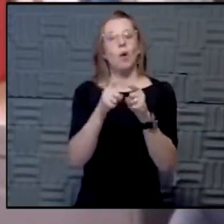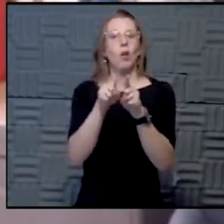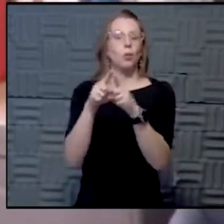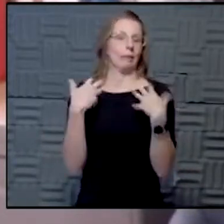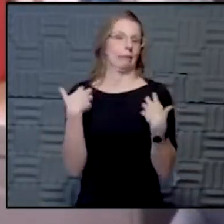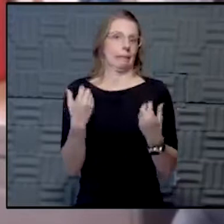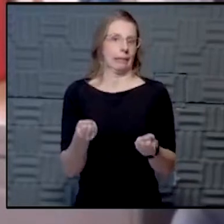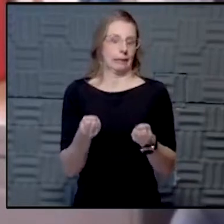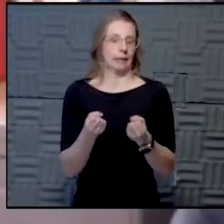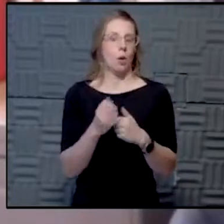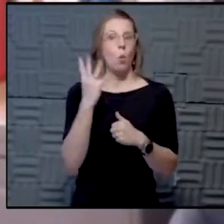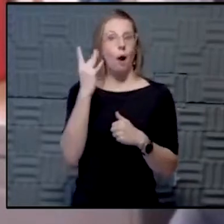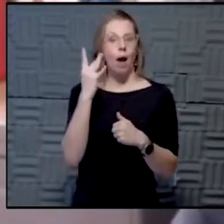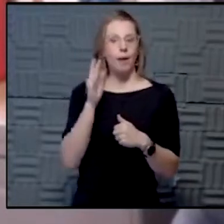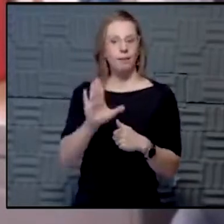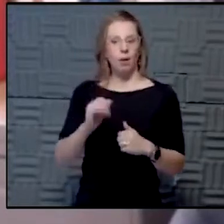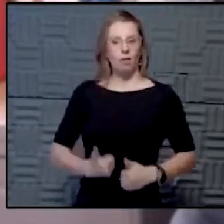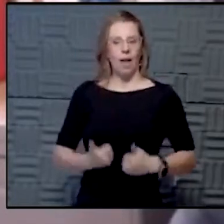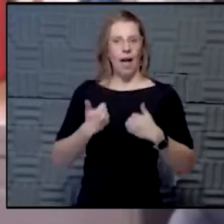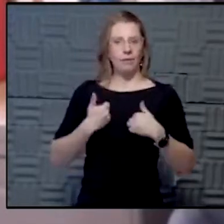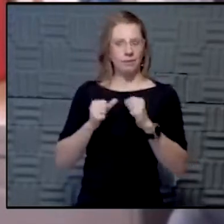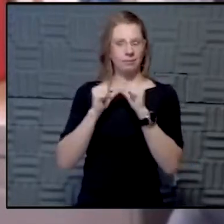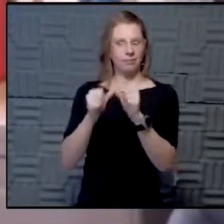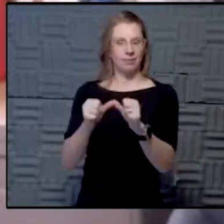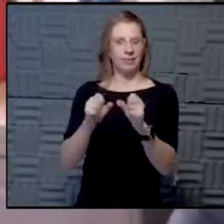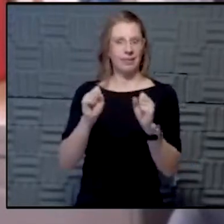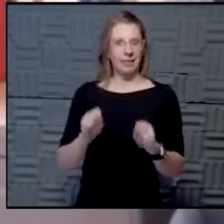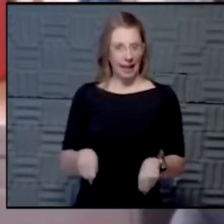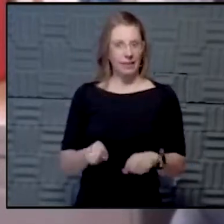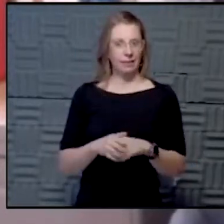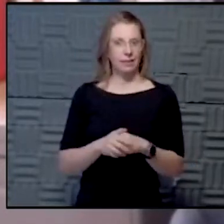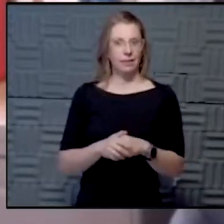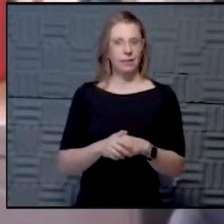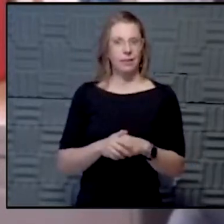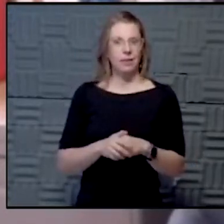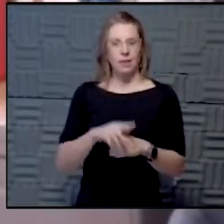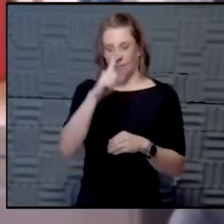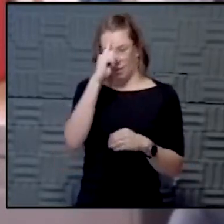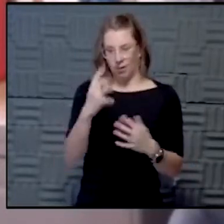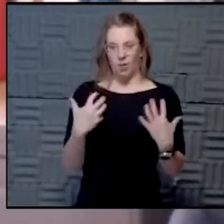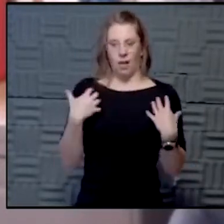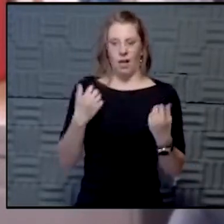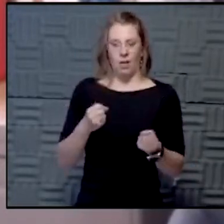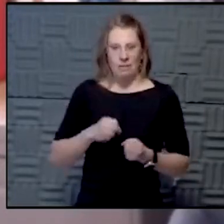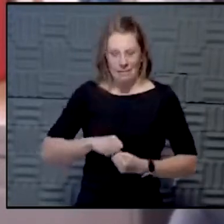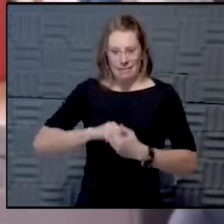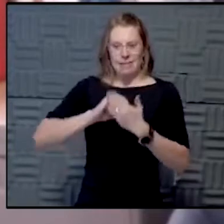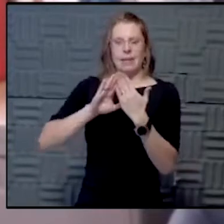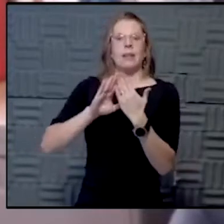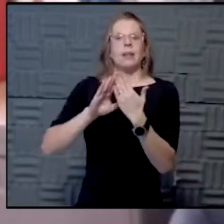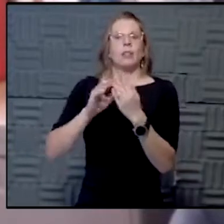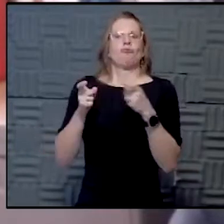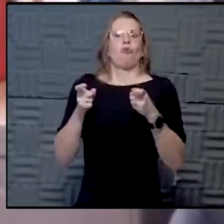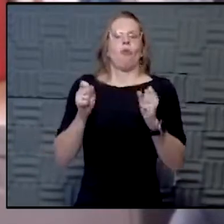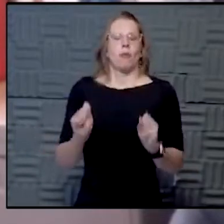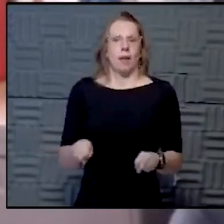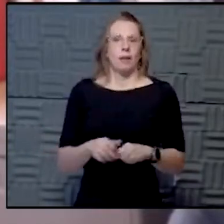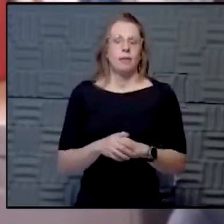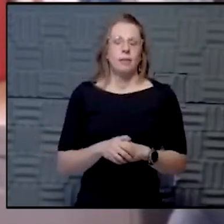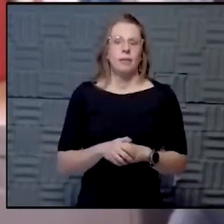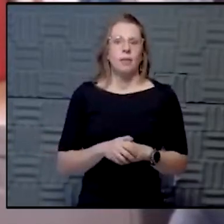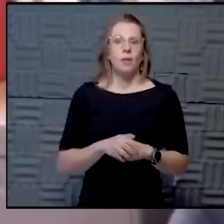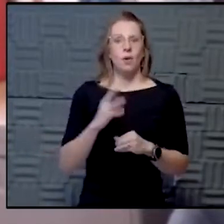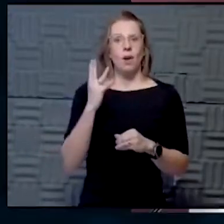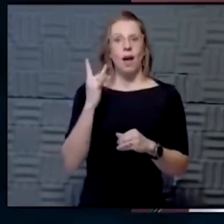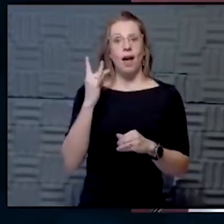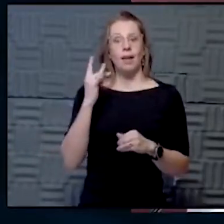can resume their lives and reclaim their lives without falling into that pit of despair, depression, and ultimately